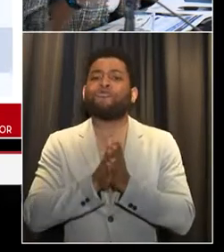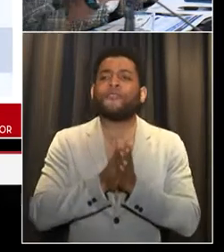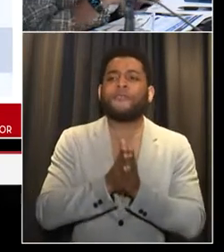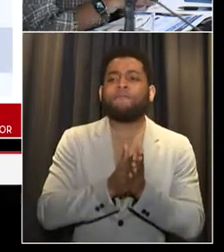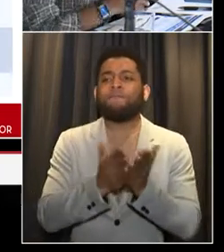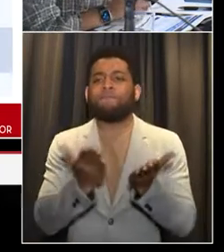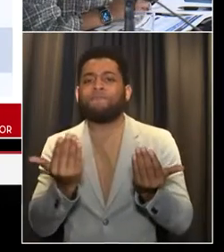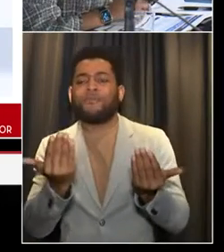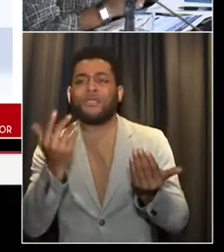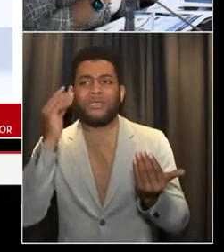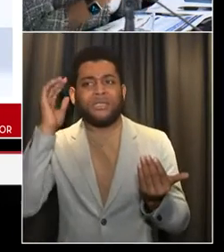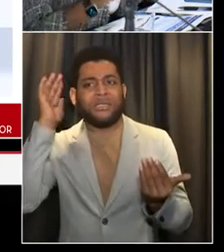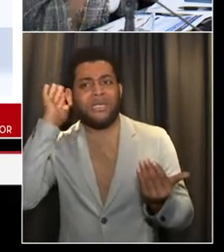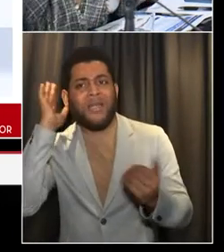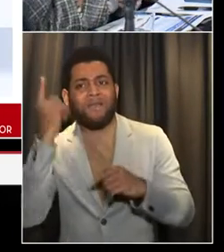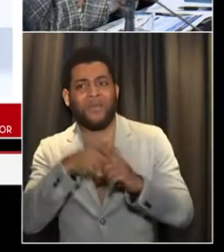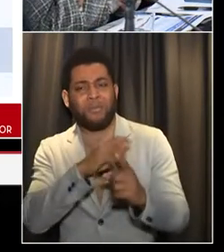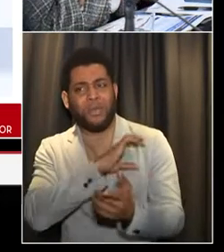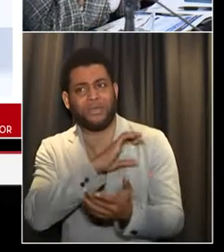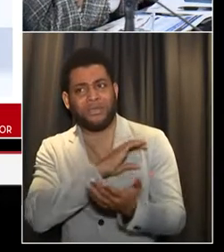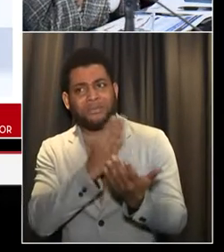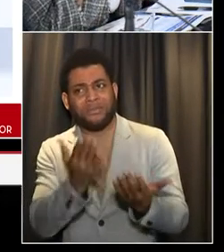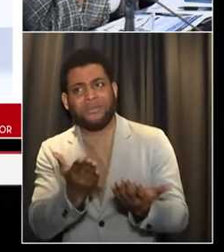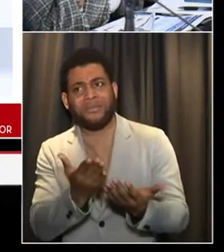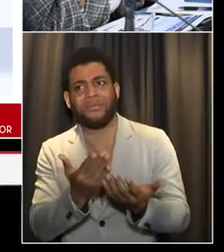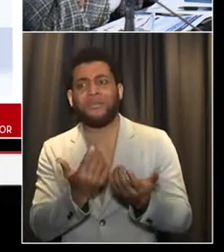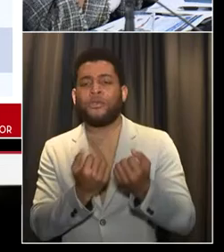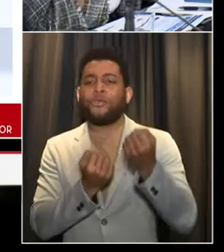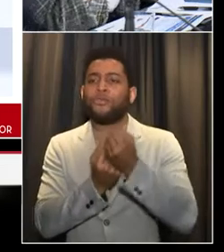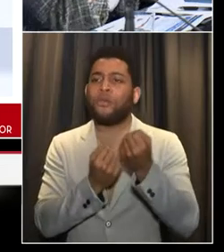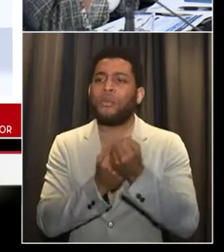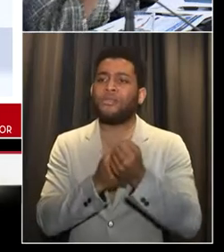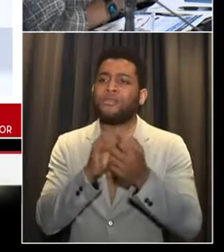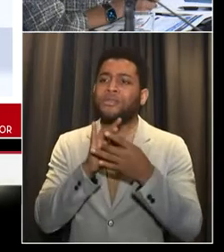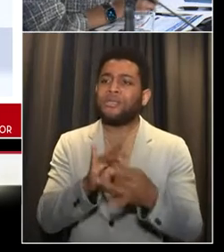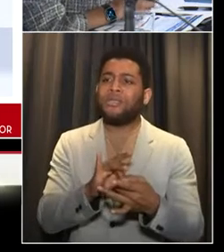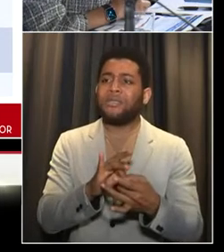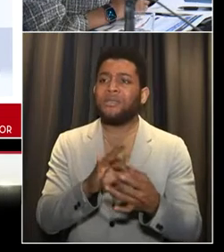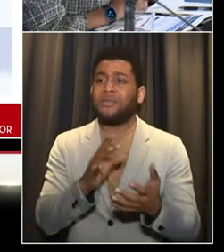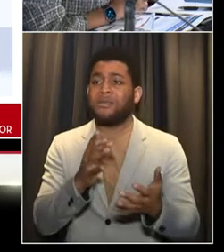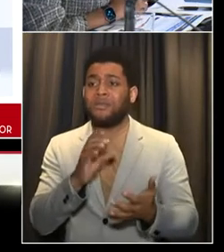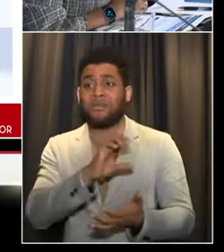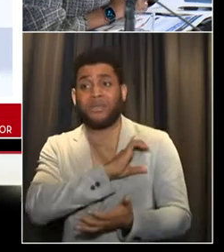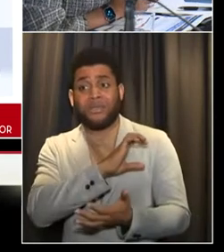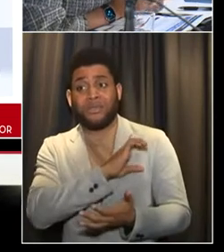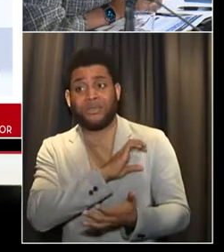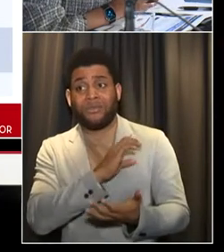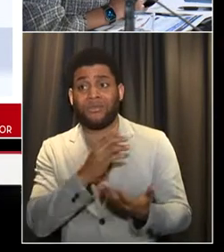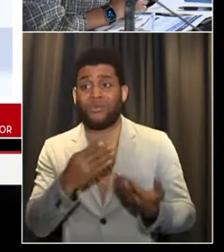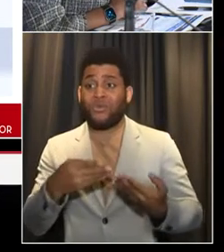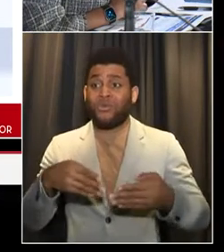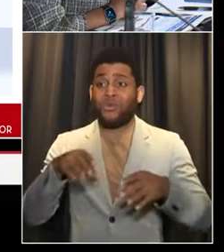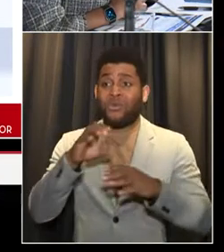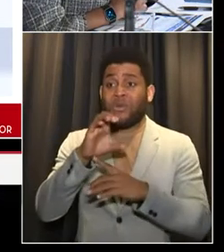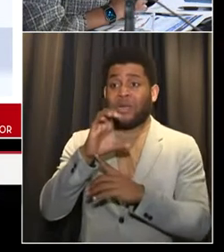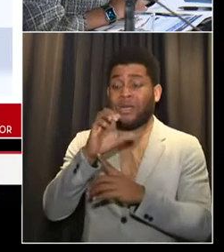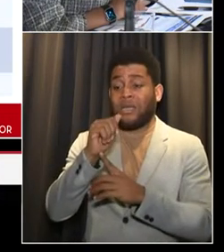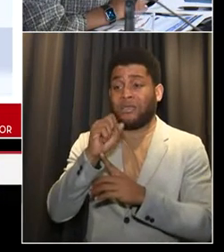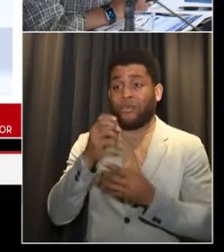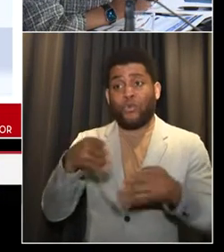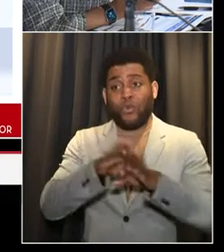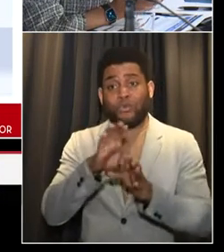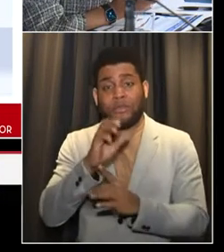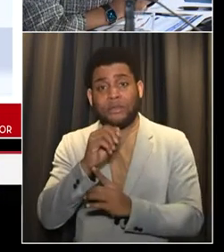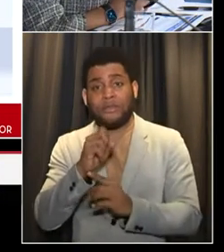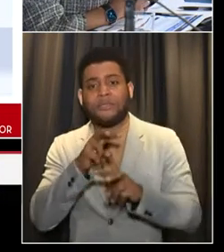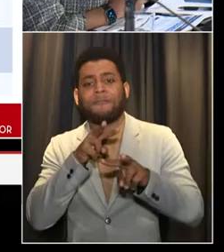our systems of support around good policing and case closure. So we continue to conduct our traffic safety compliance checkpoints,